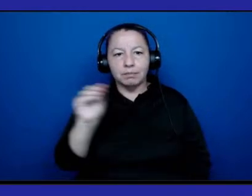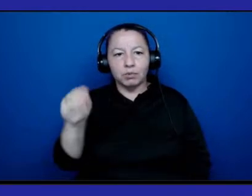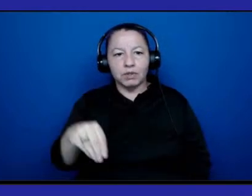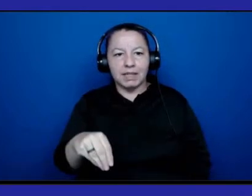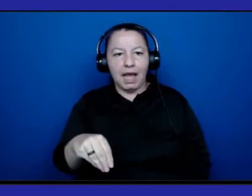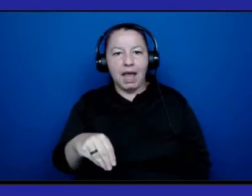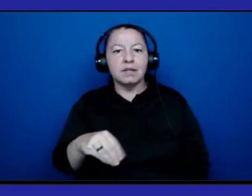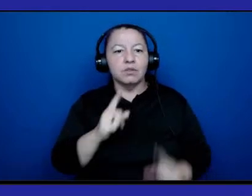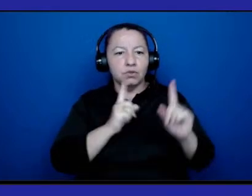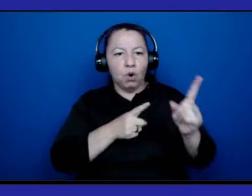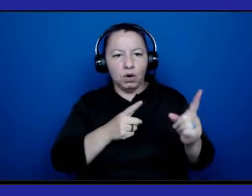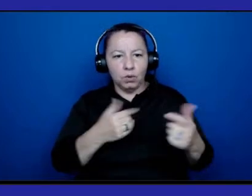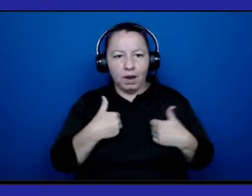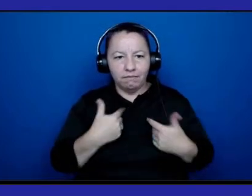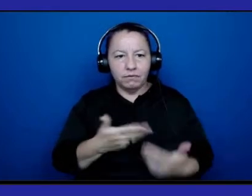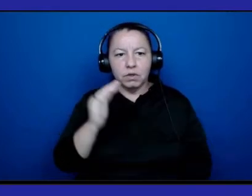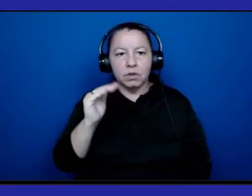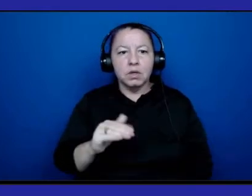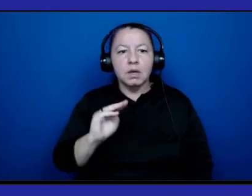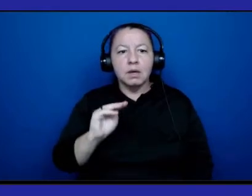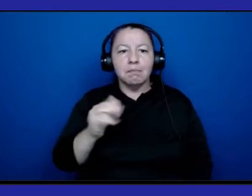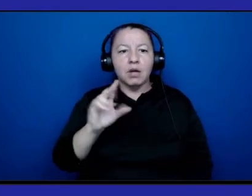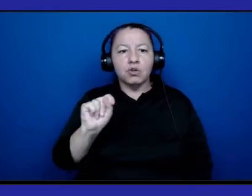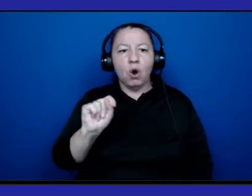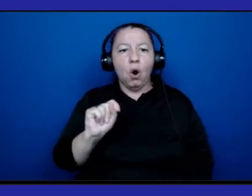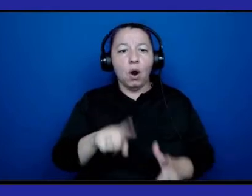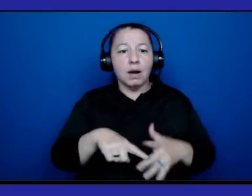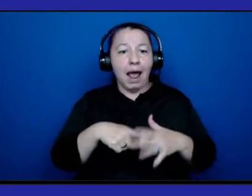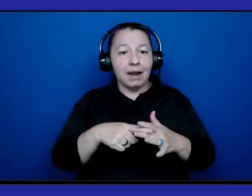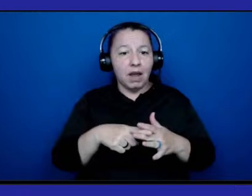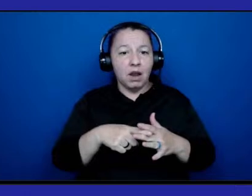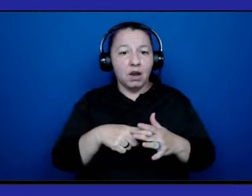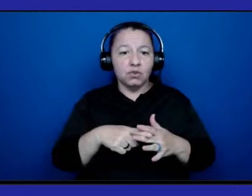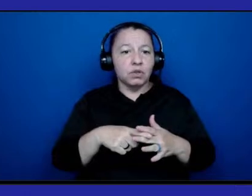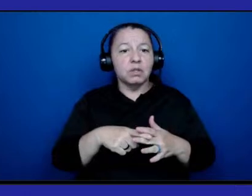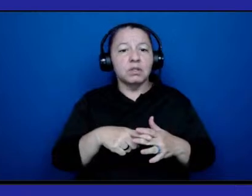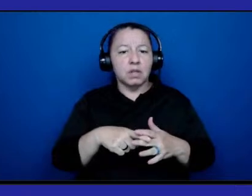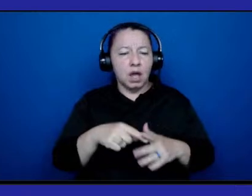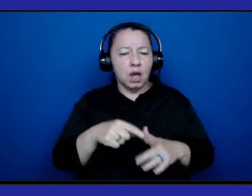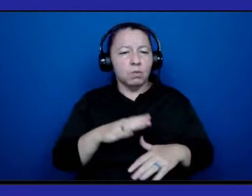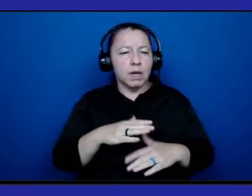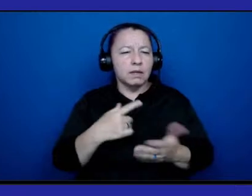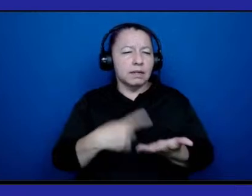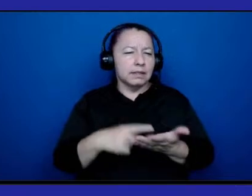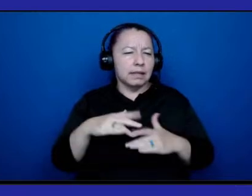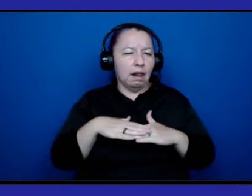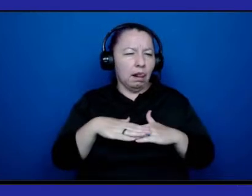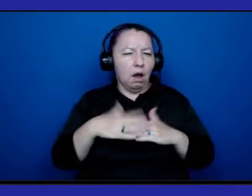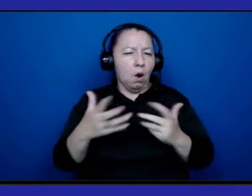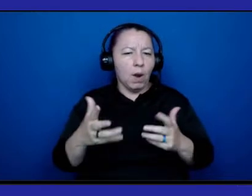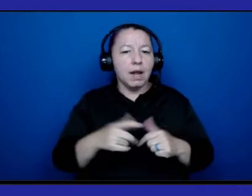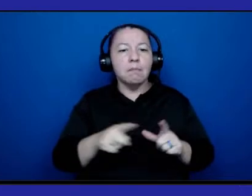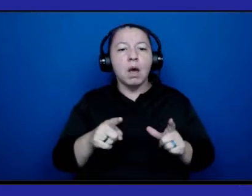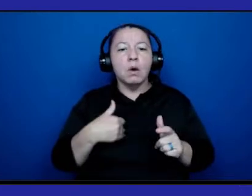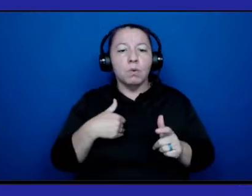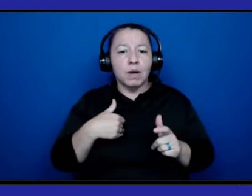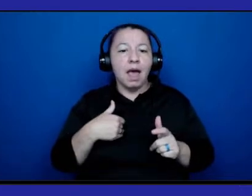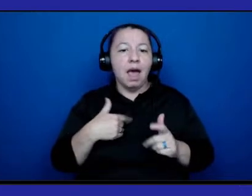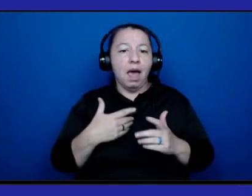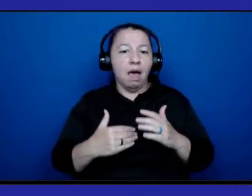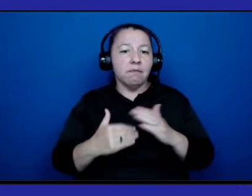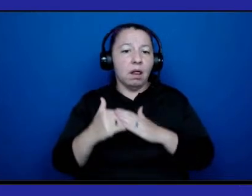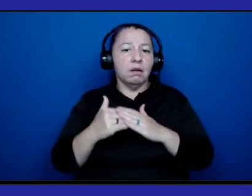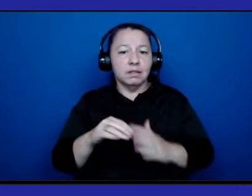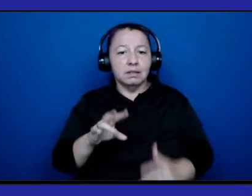66.6% target. MyChart activations, we touched on this a little bit. We hit a high and it's come down a couple percent